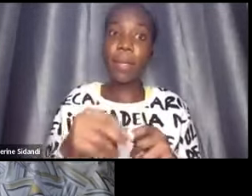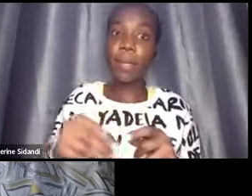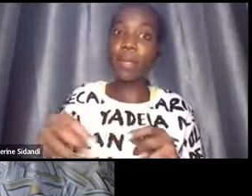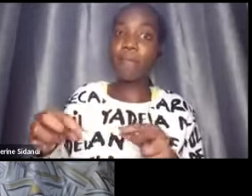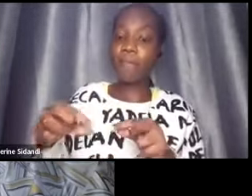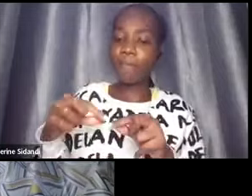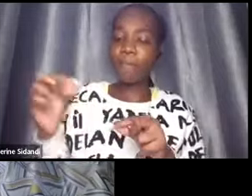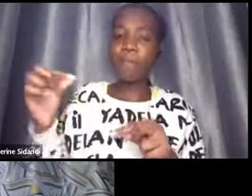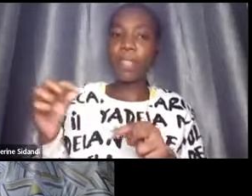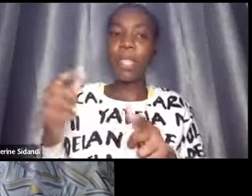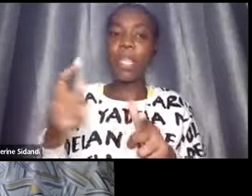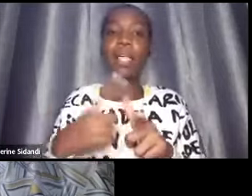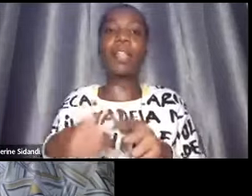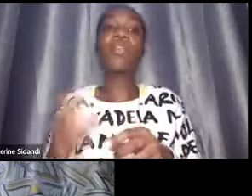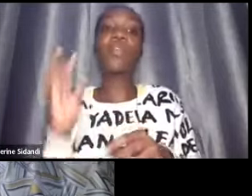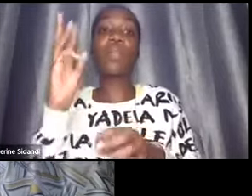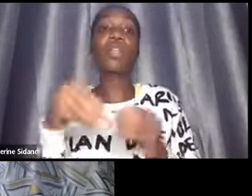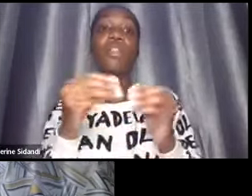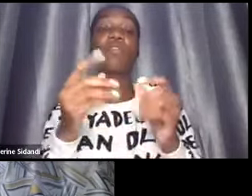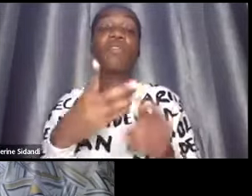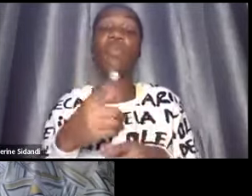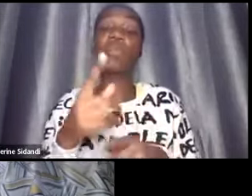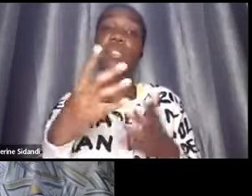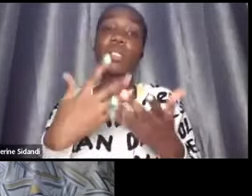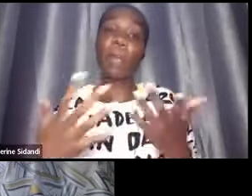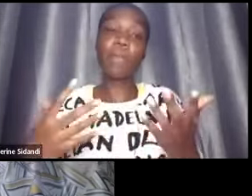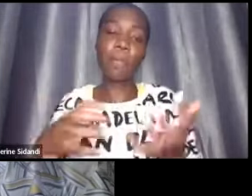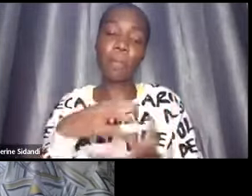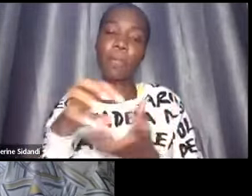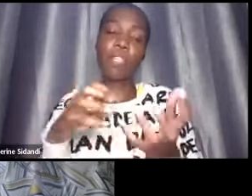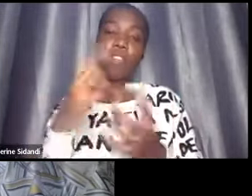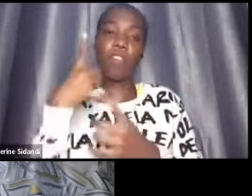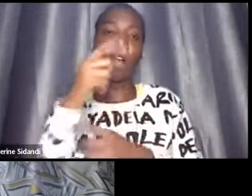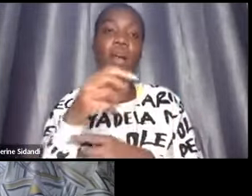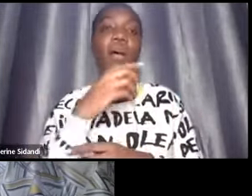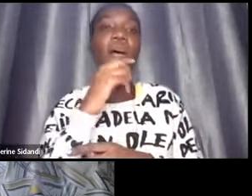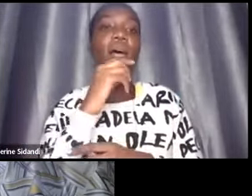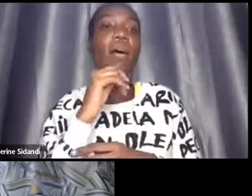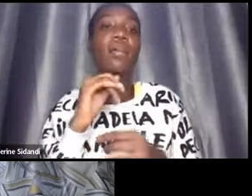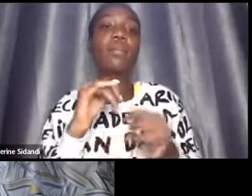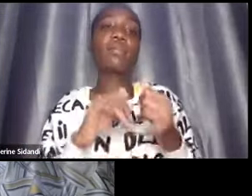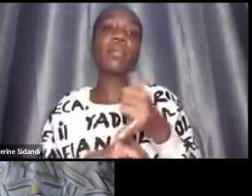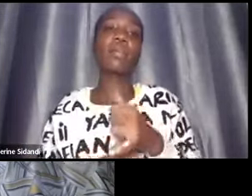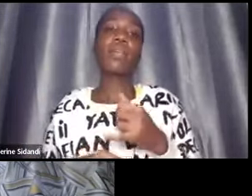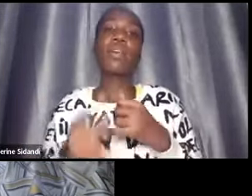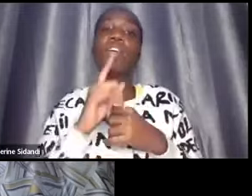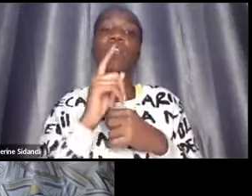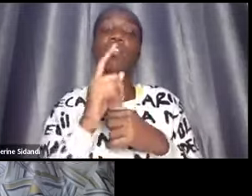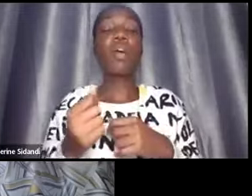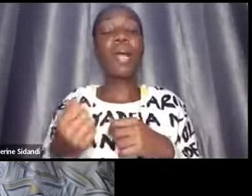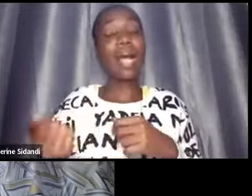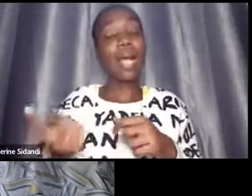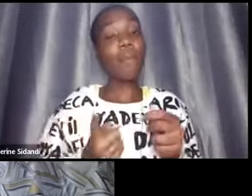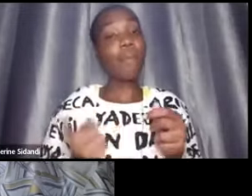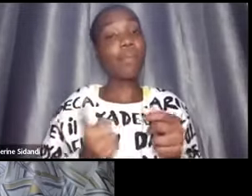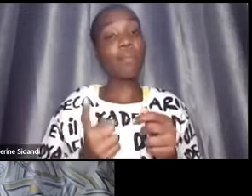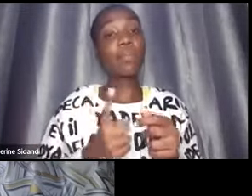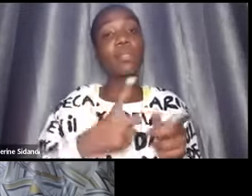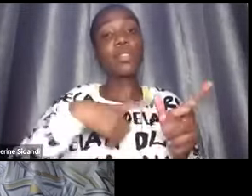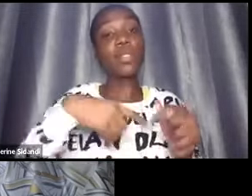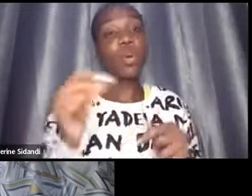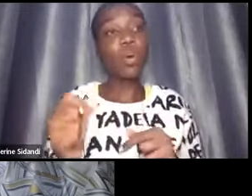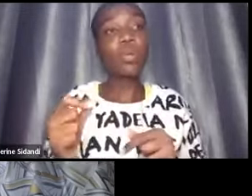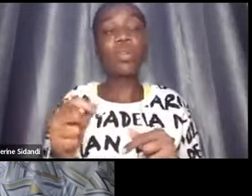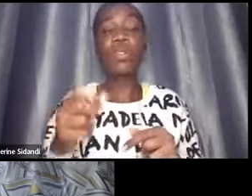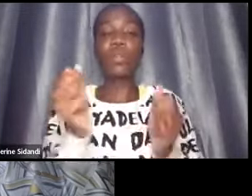husband. So the lady started going to the forest with some meat just to persuade the lion. So